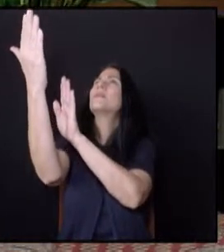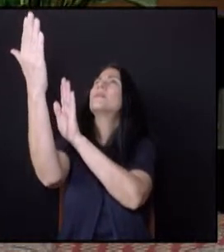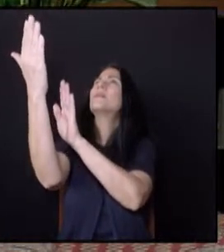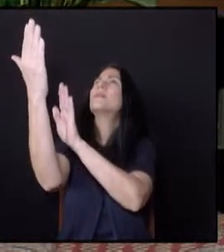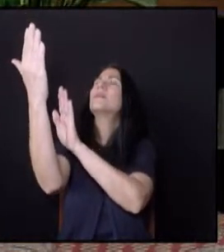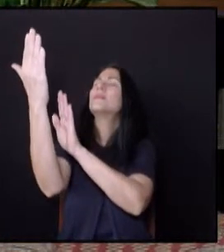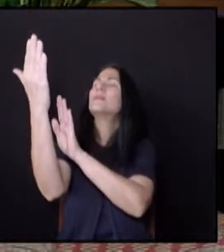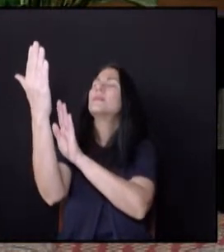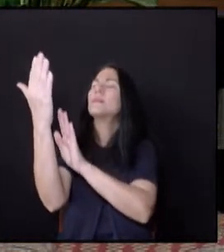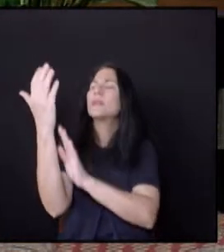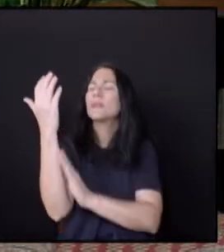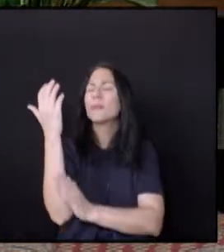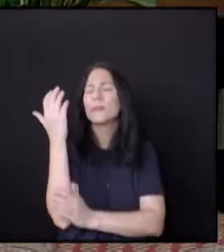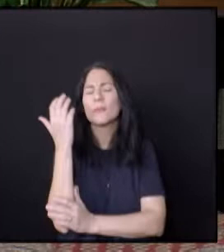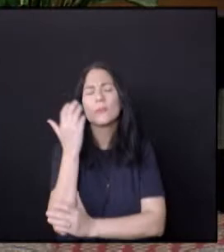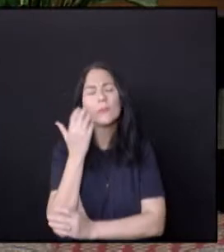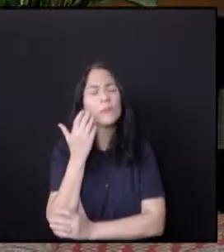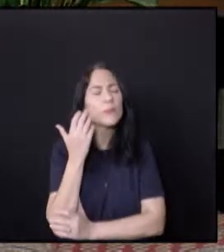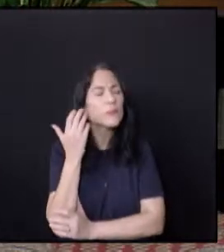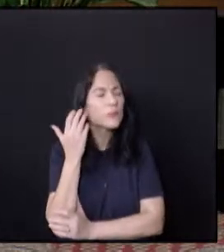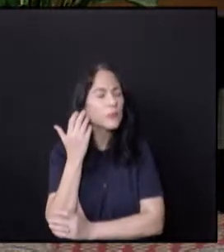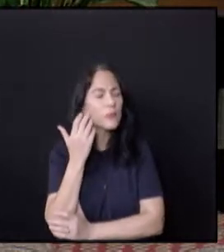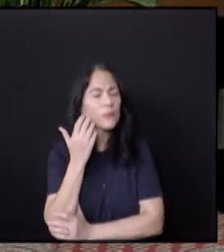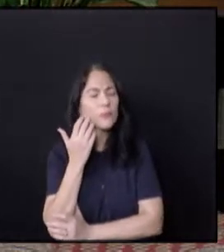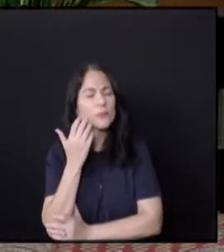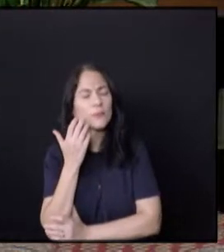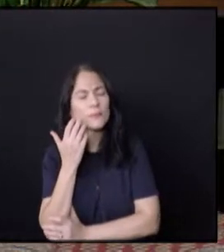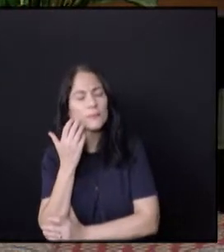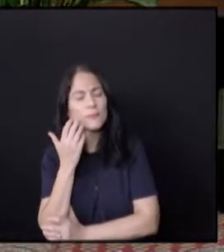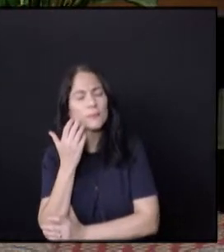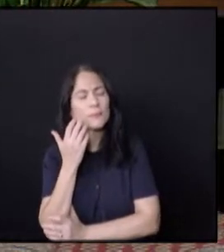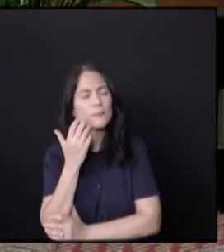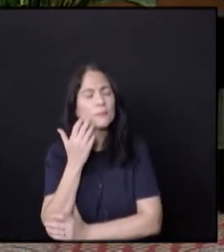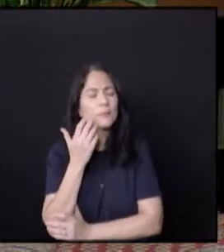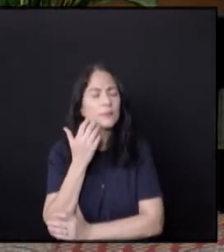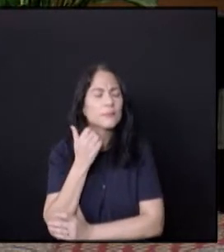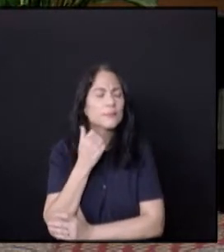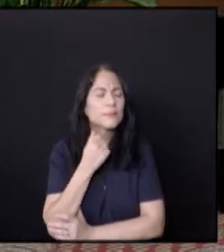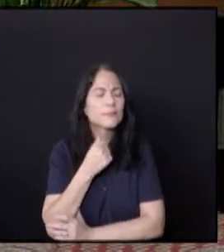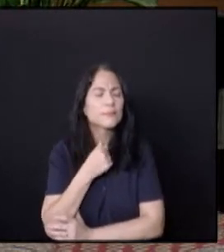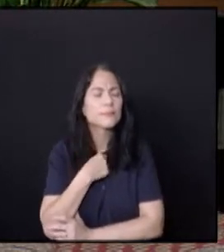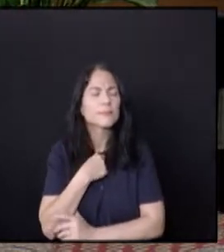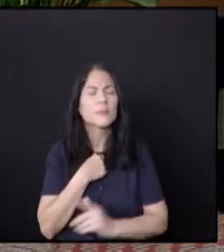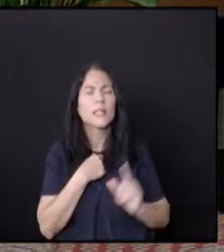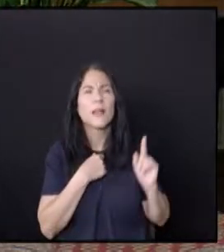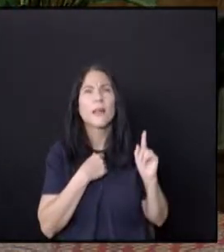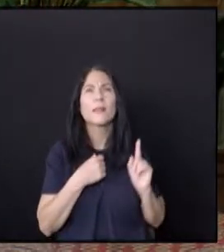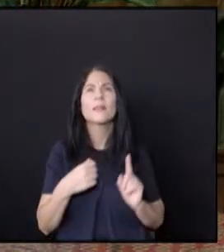I come